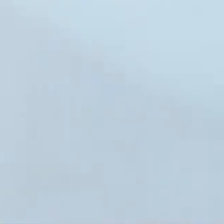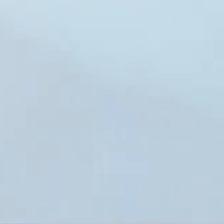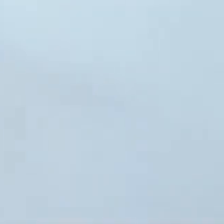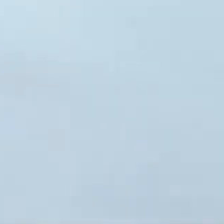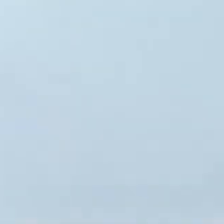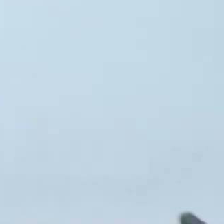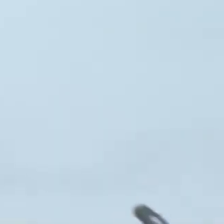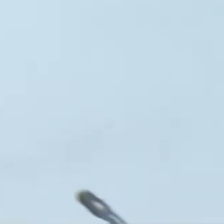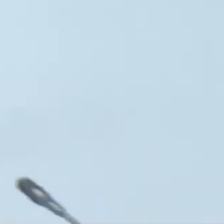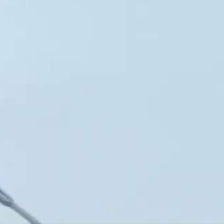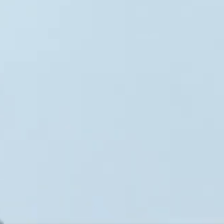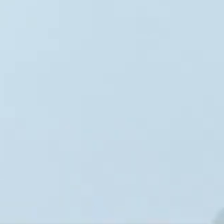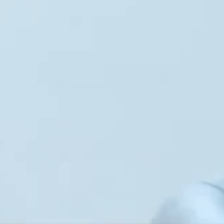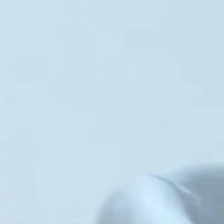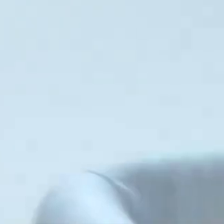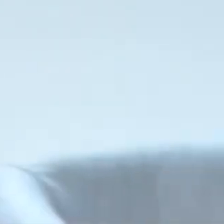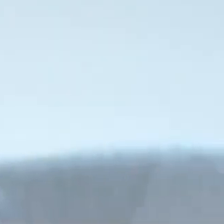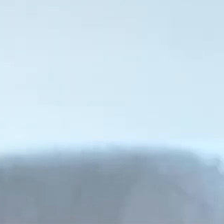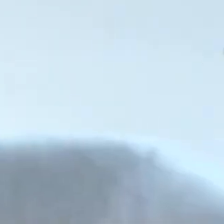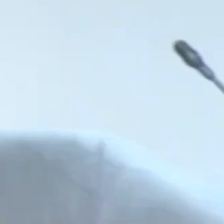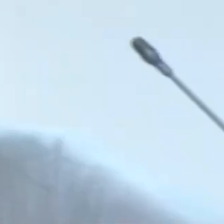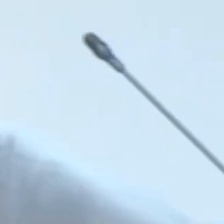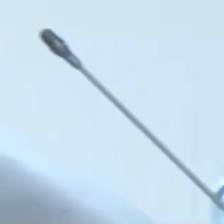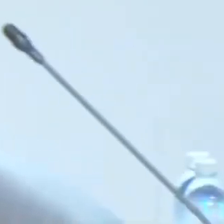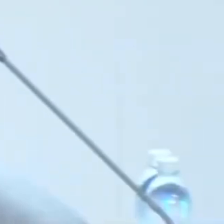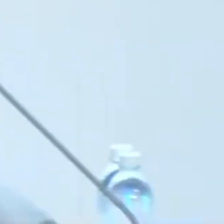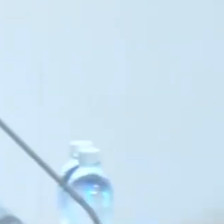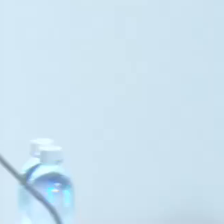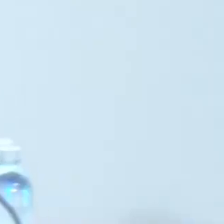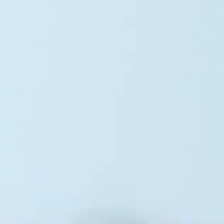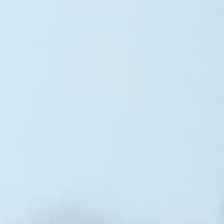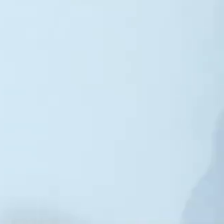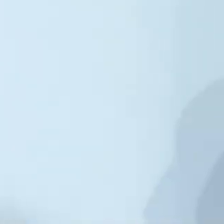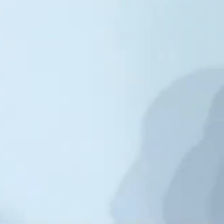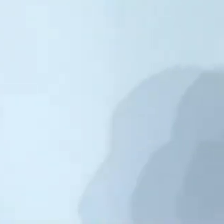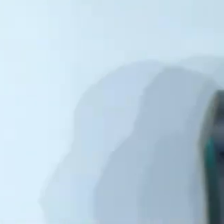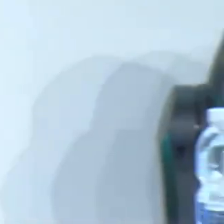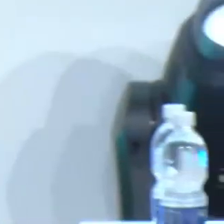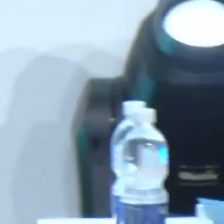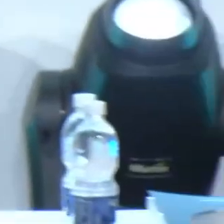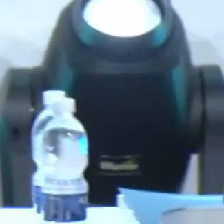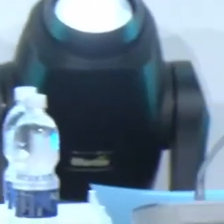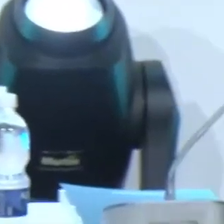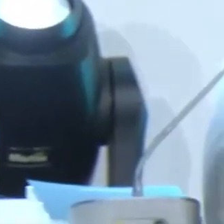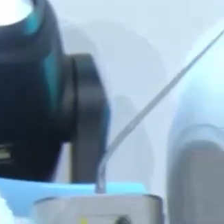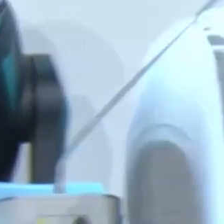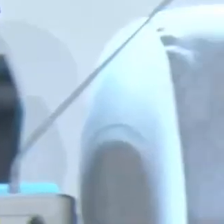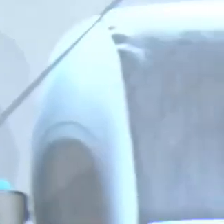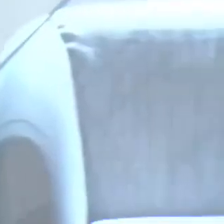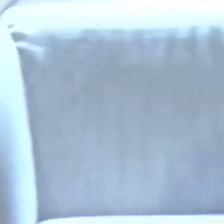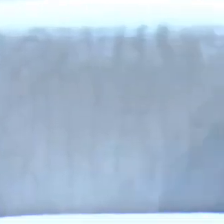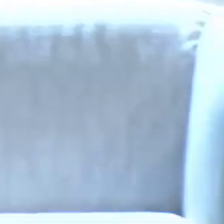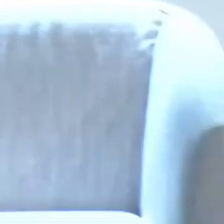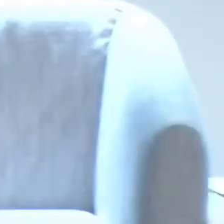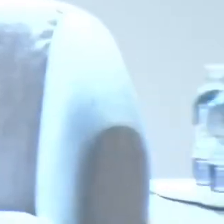Good morning, everyone, and thank you so much for joining us on Friday morning. I know it's been a long week. I know that people are still